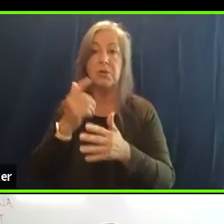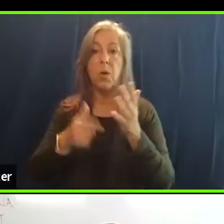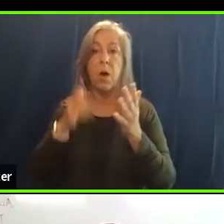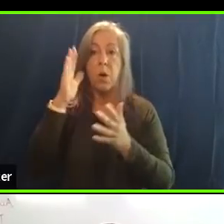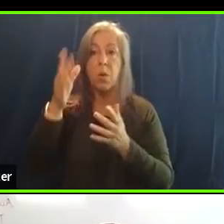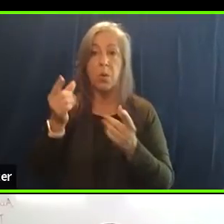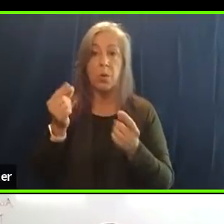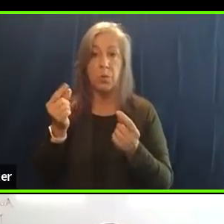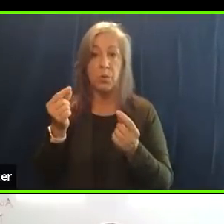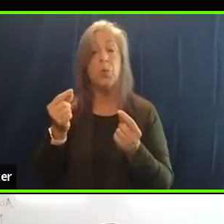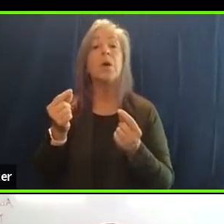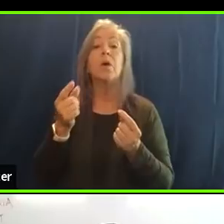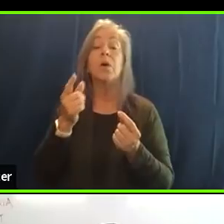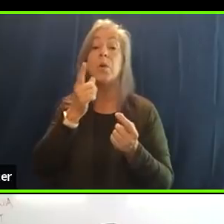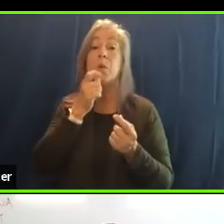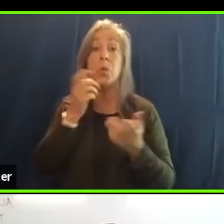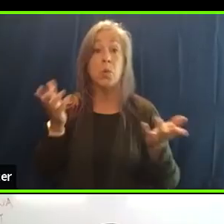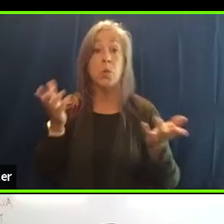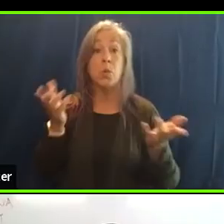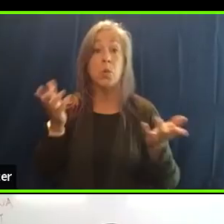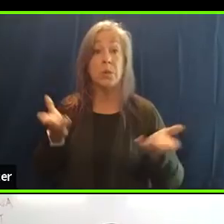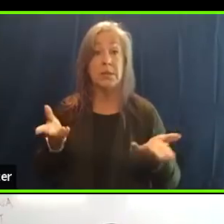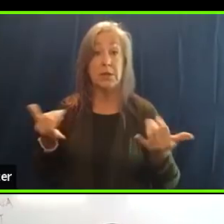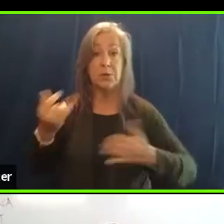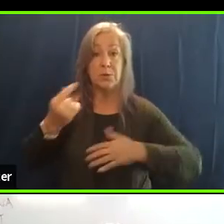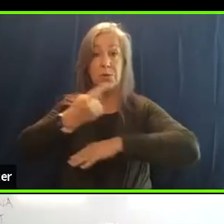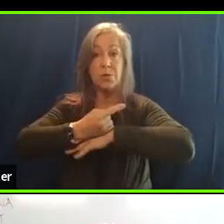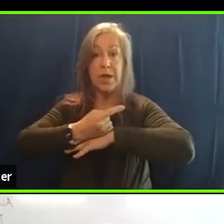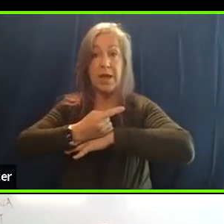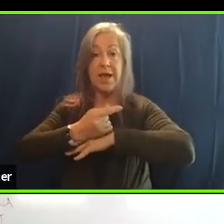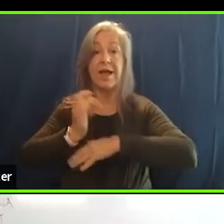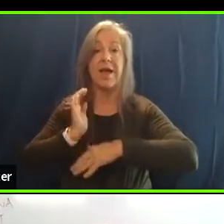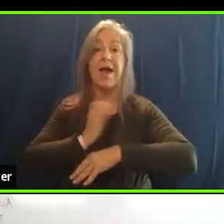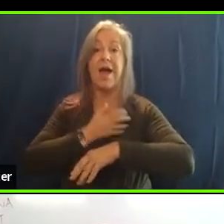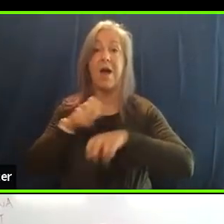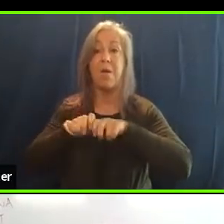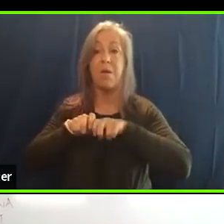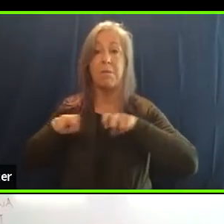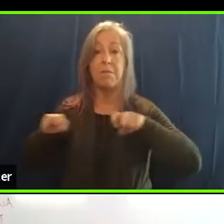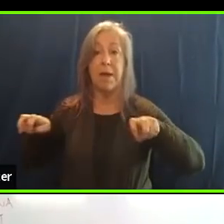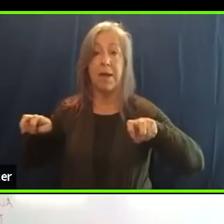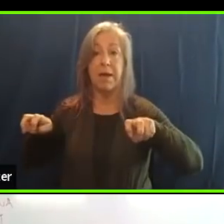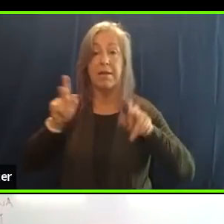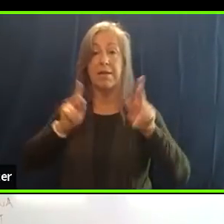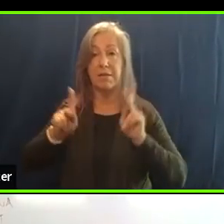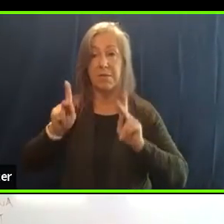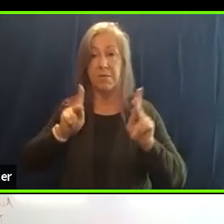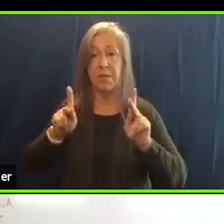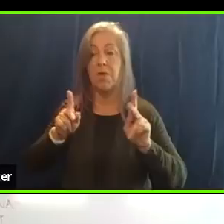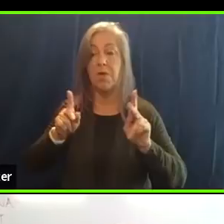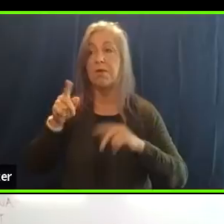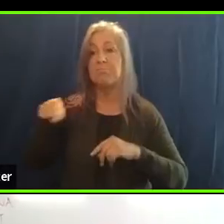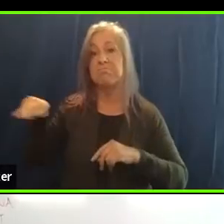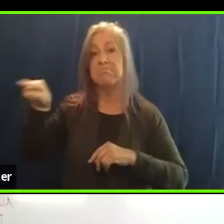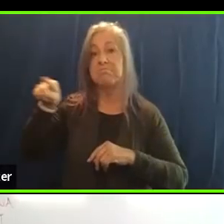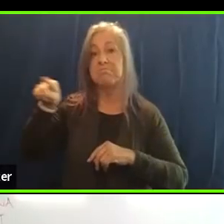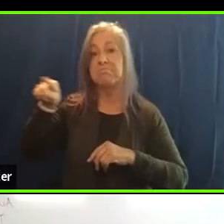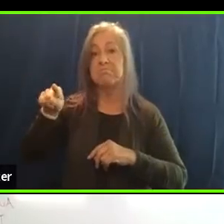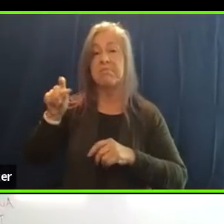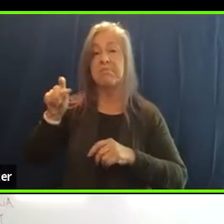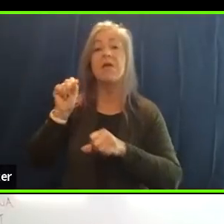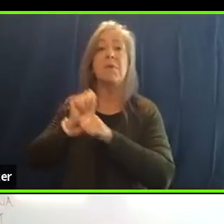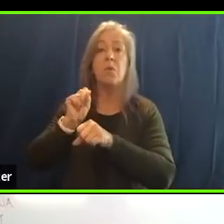are several panelists who have been working on this plan since last